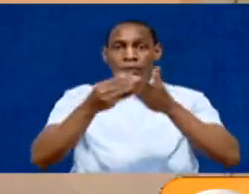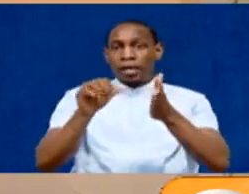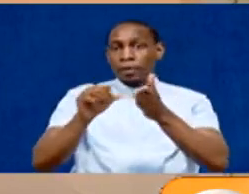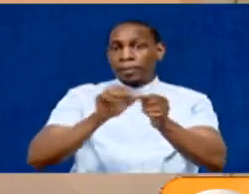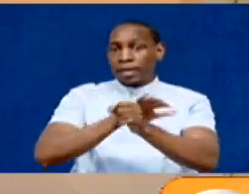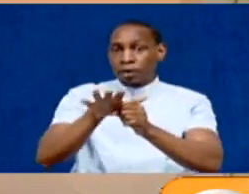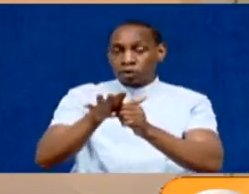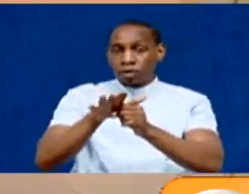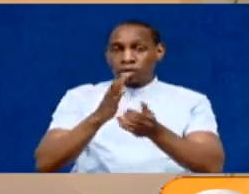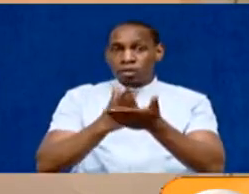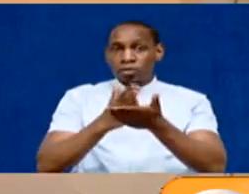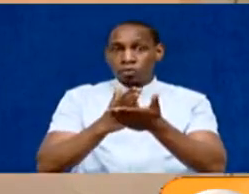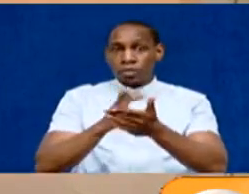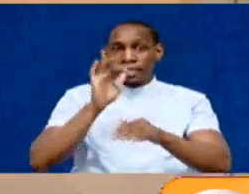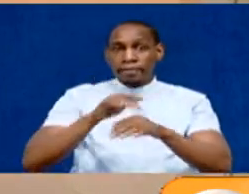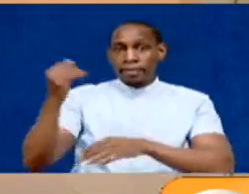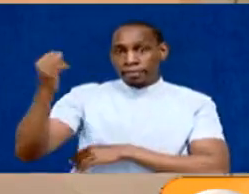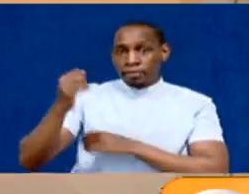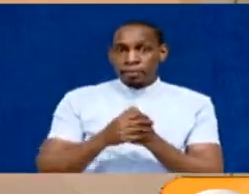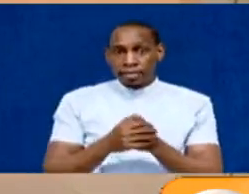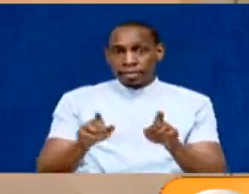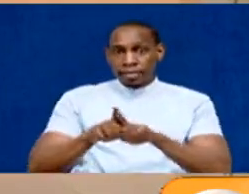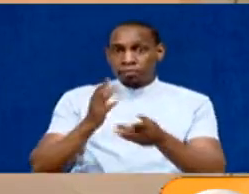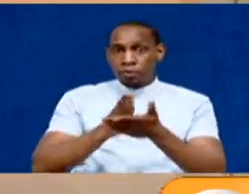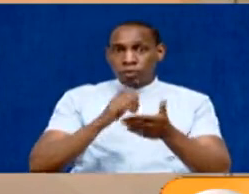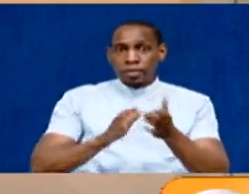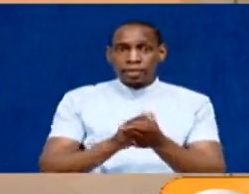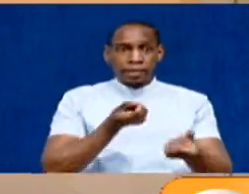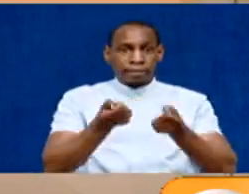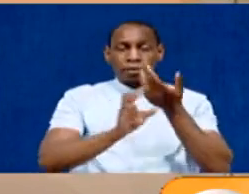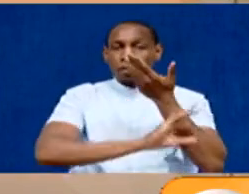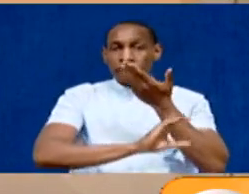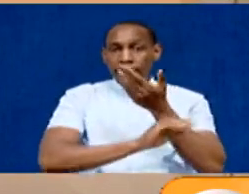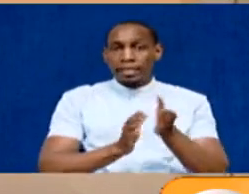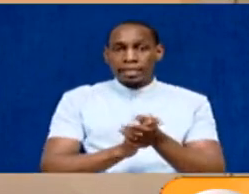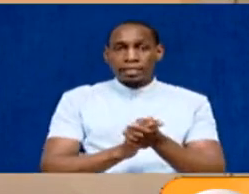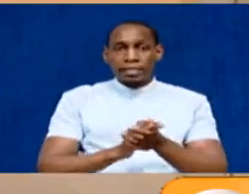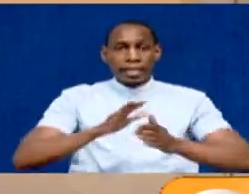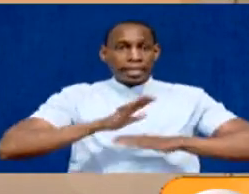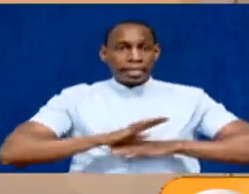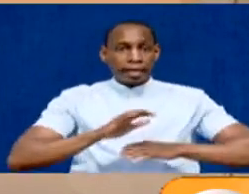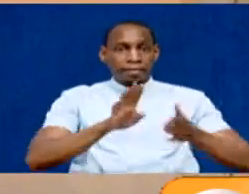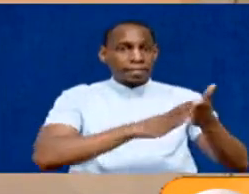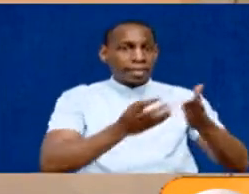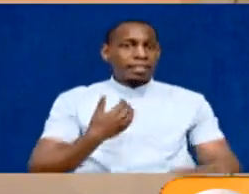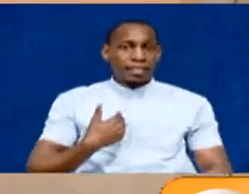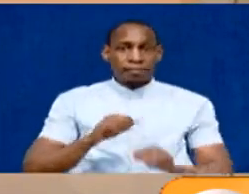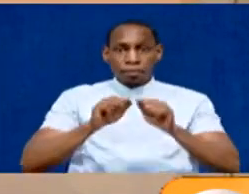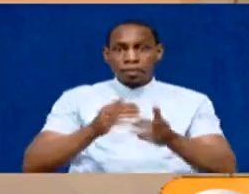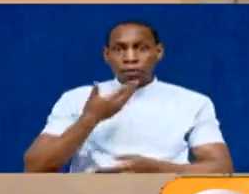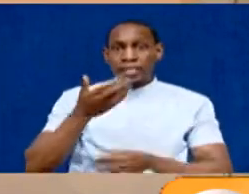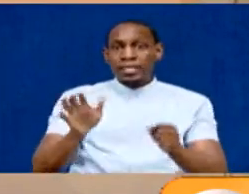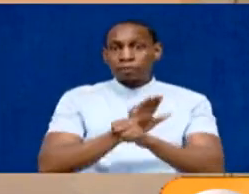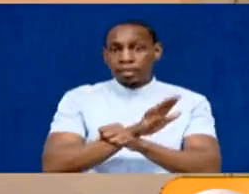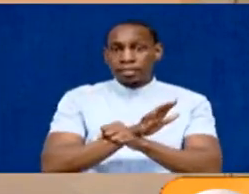of COVID-19 is deepening pre-existing inequalities. And despite this, few countries have adequate mechanisms in place to respond